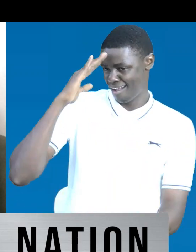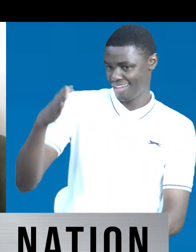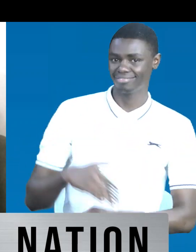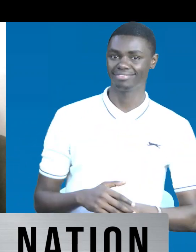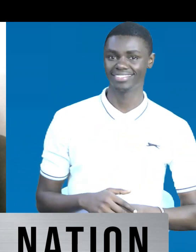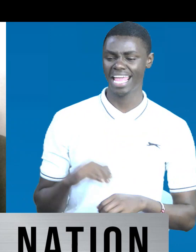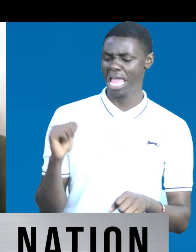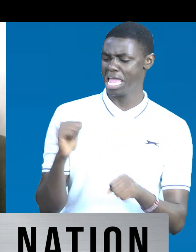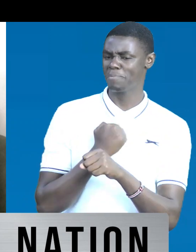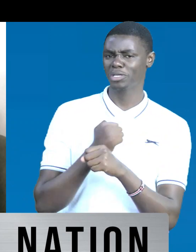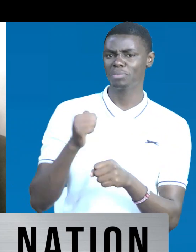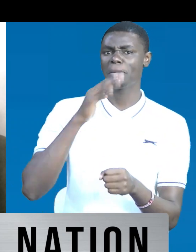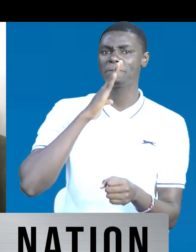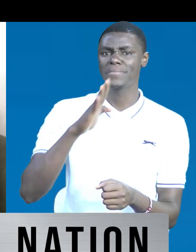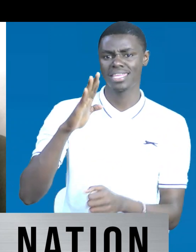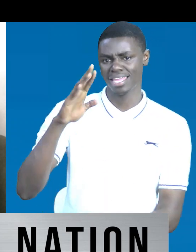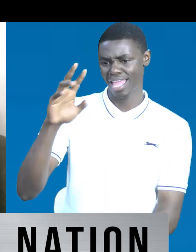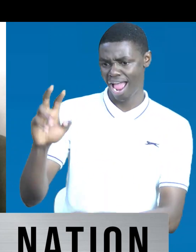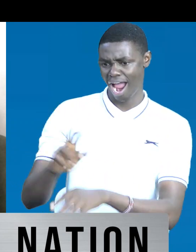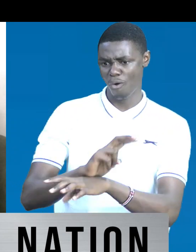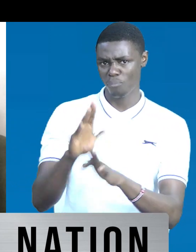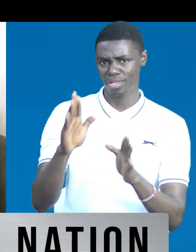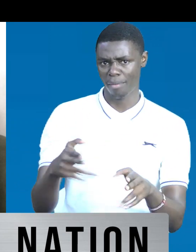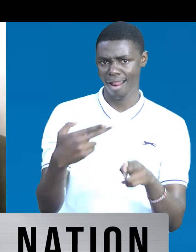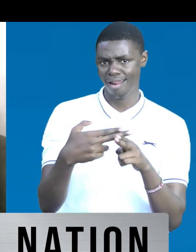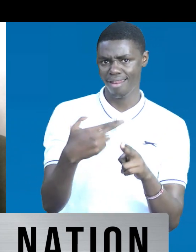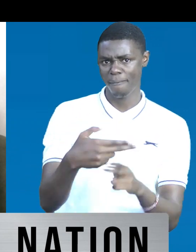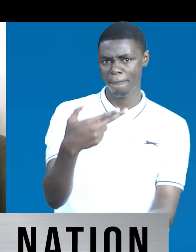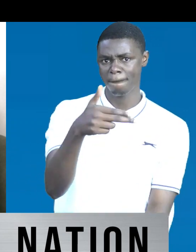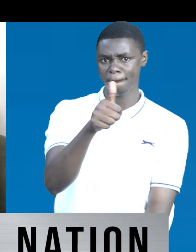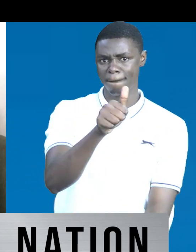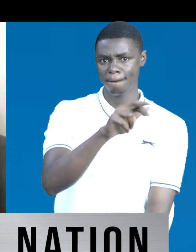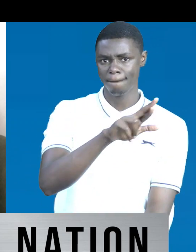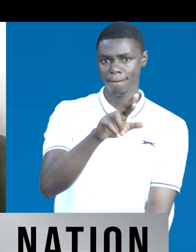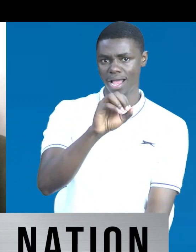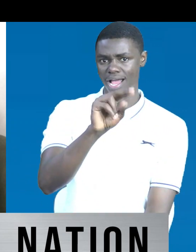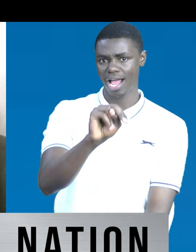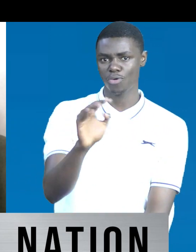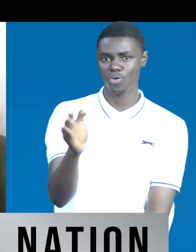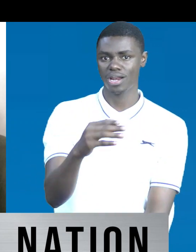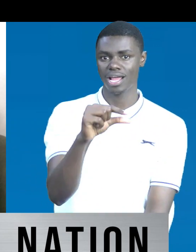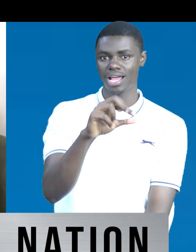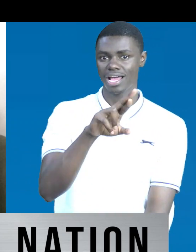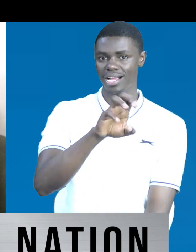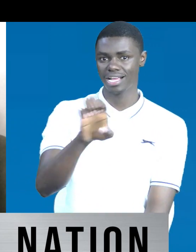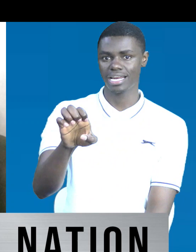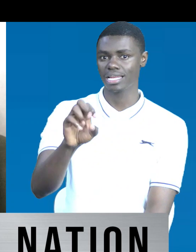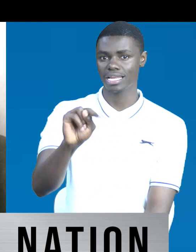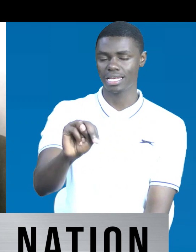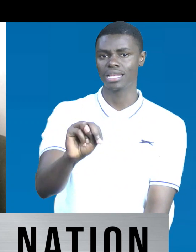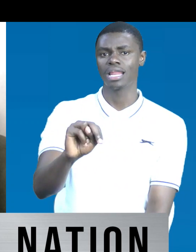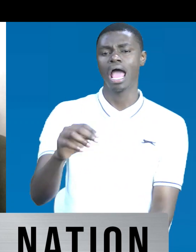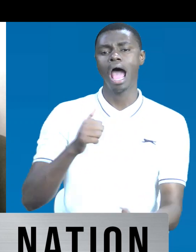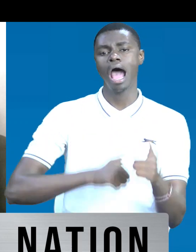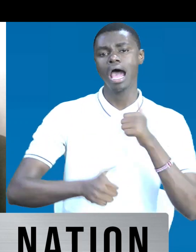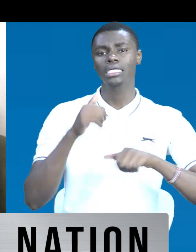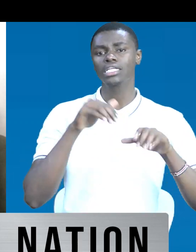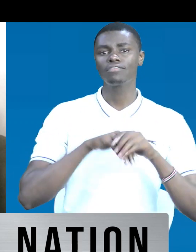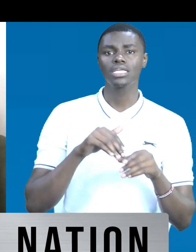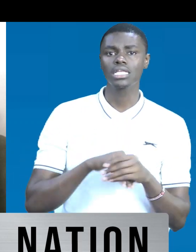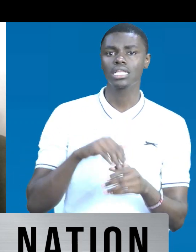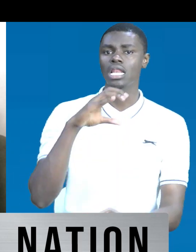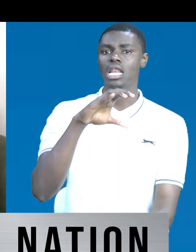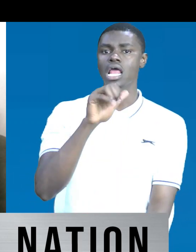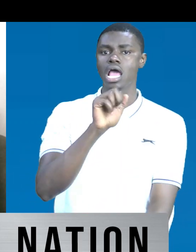No, you can't be an observer. Your name is Aaron Green. Yes. Very active in maneno za carbon credit. Is it